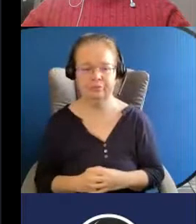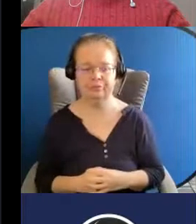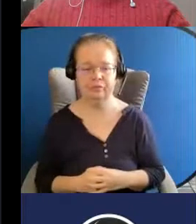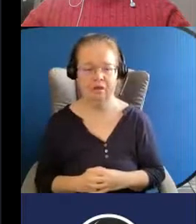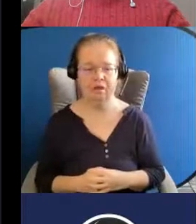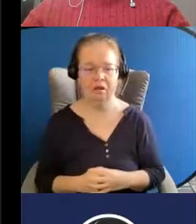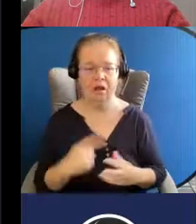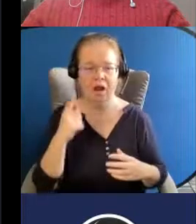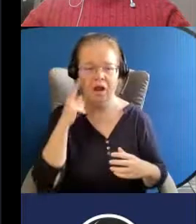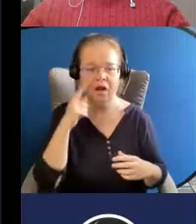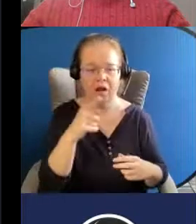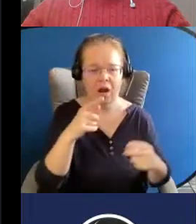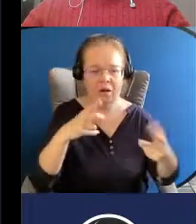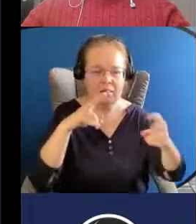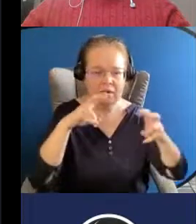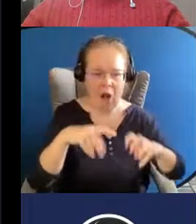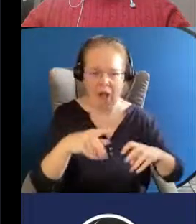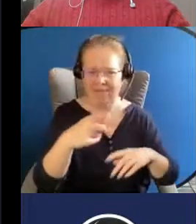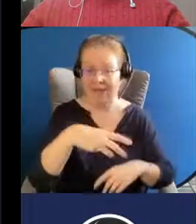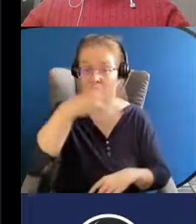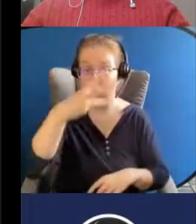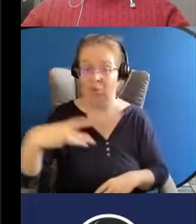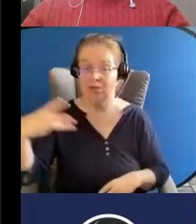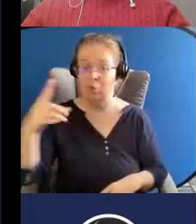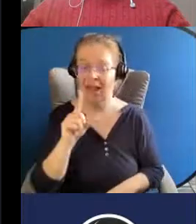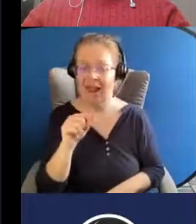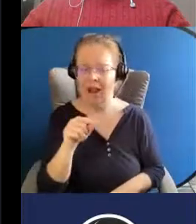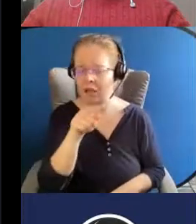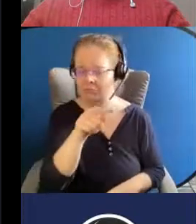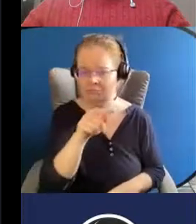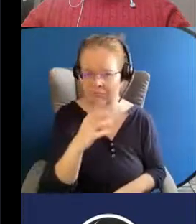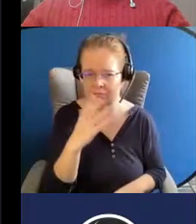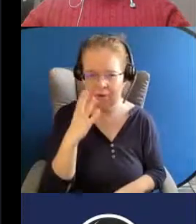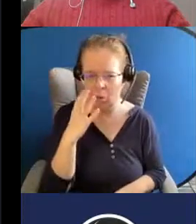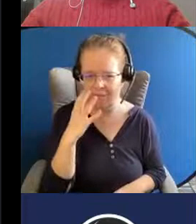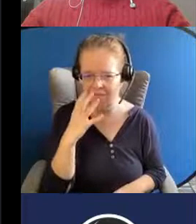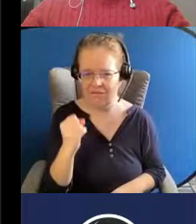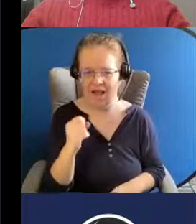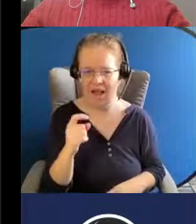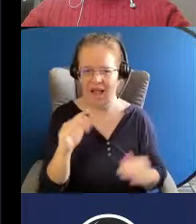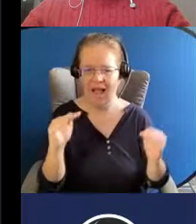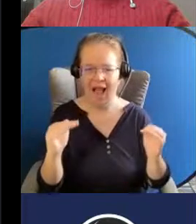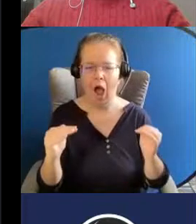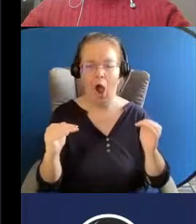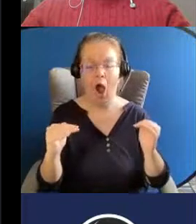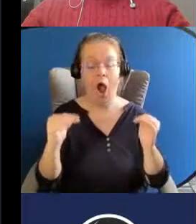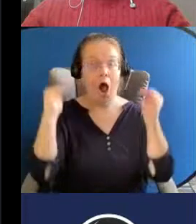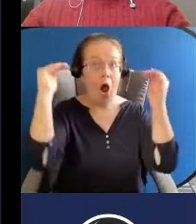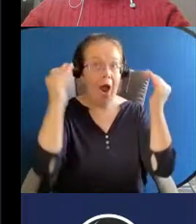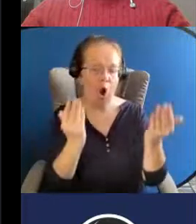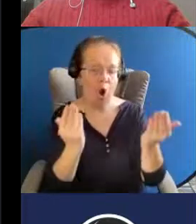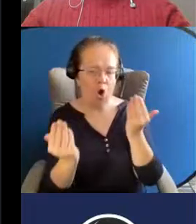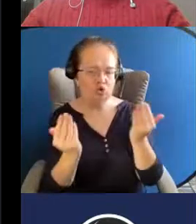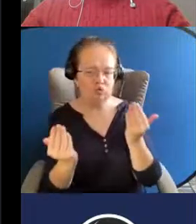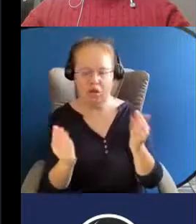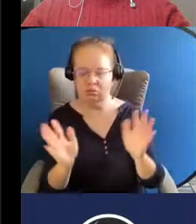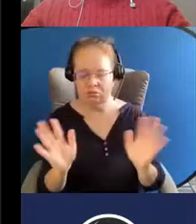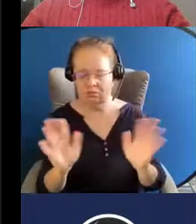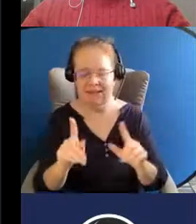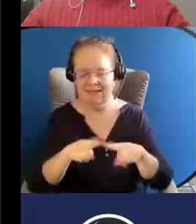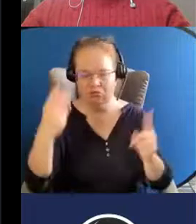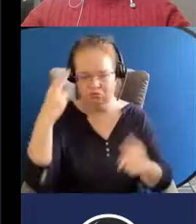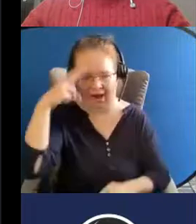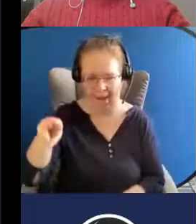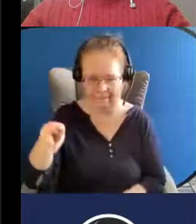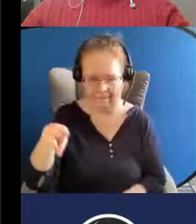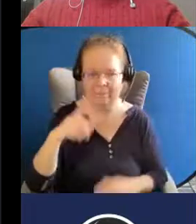items, as you start to investigate Windows 11, you're not going to find something called high contrast. Instead, you'll find it rebranded